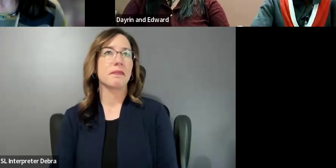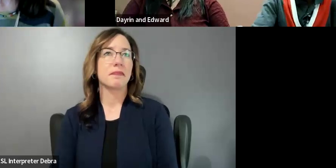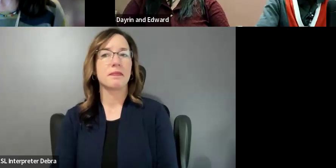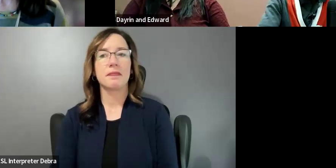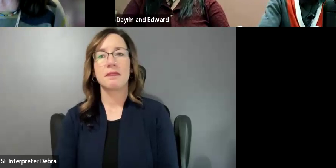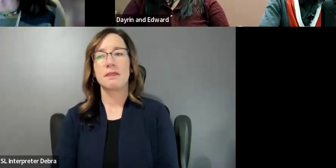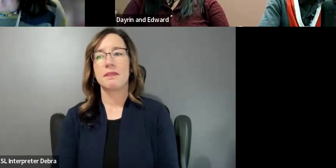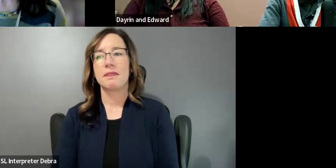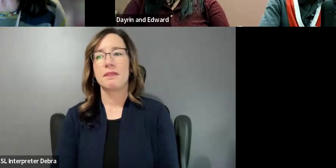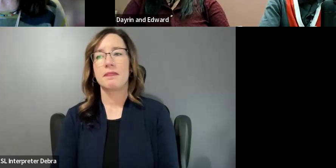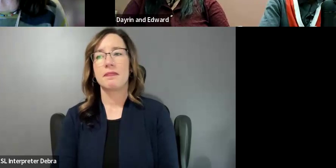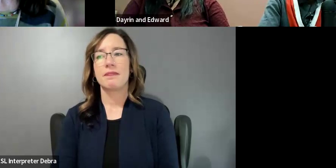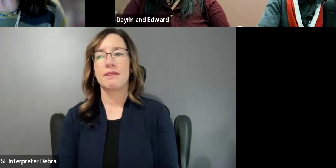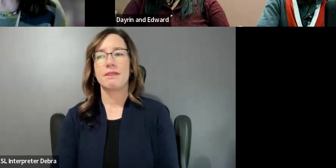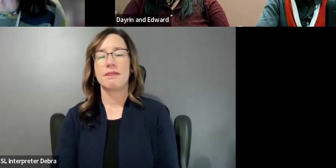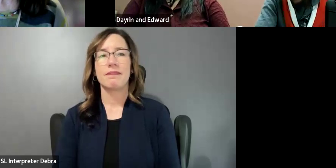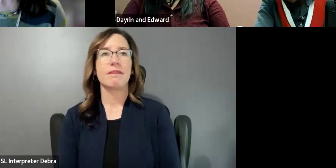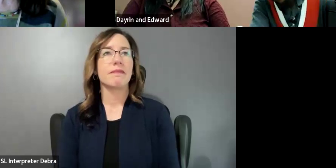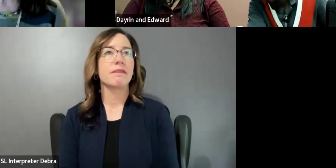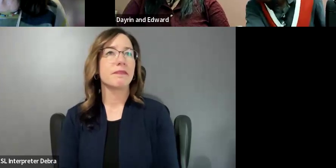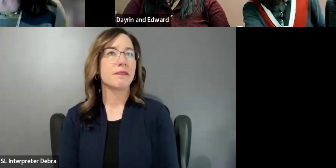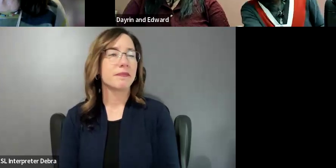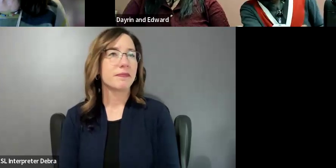Is one of that.